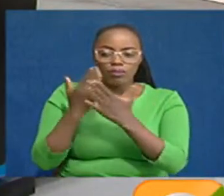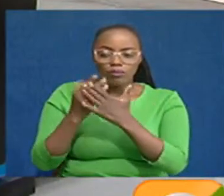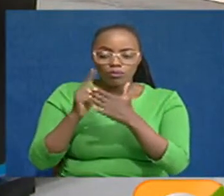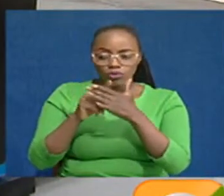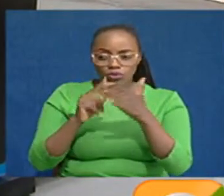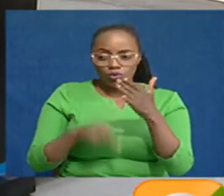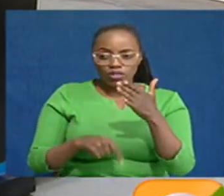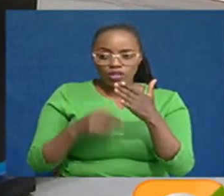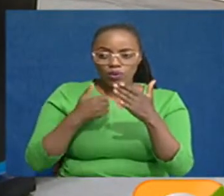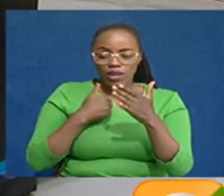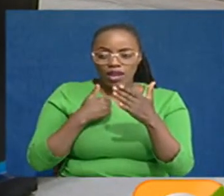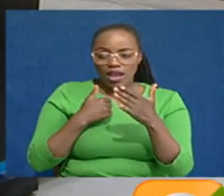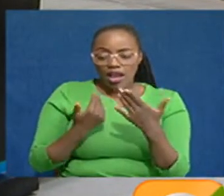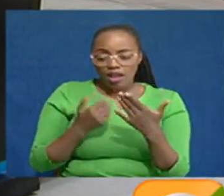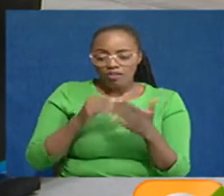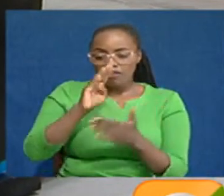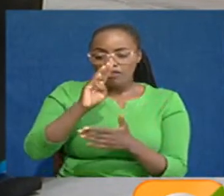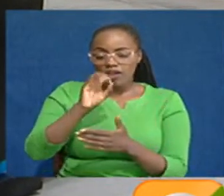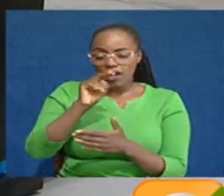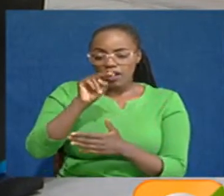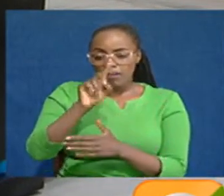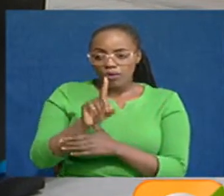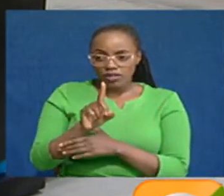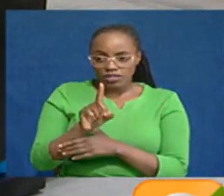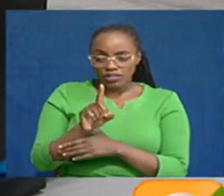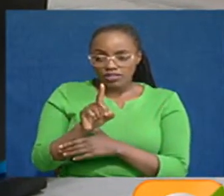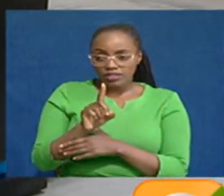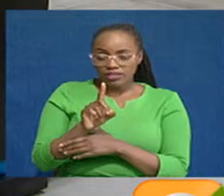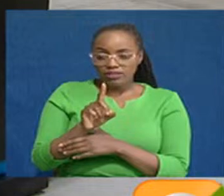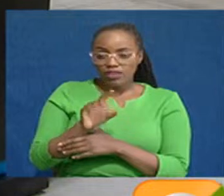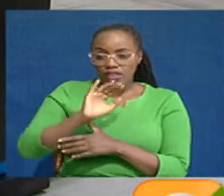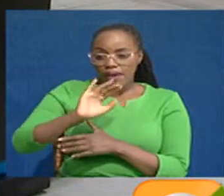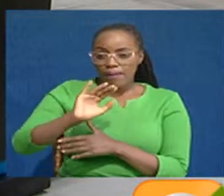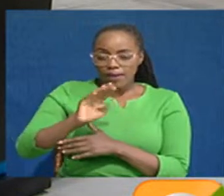would float a bond for pending bills.